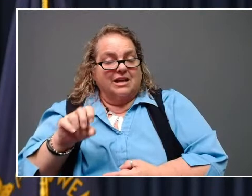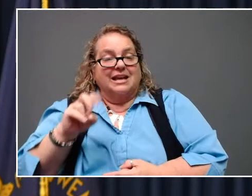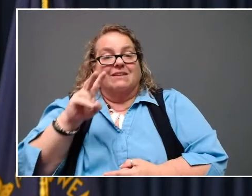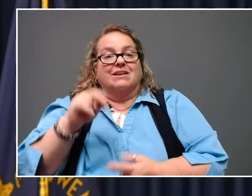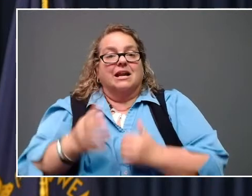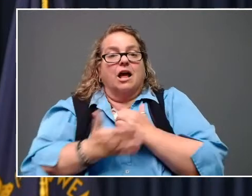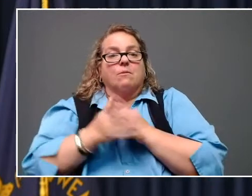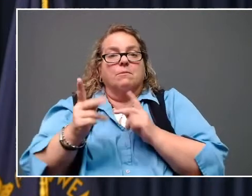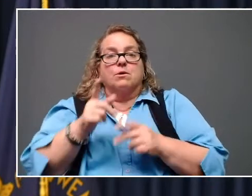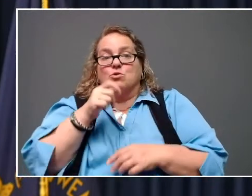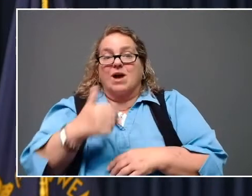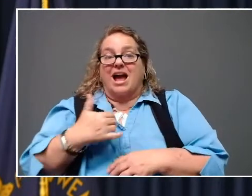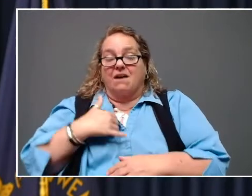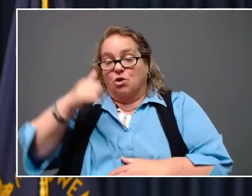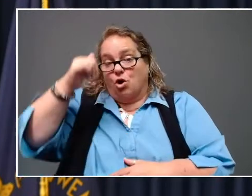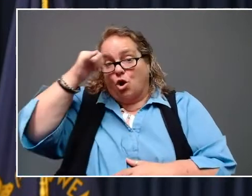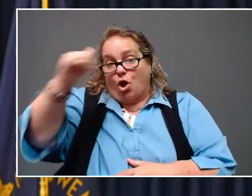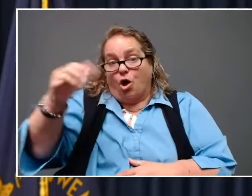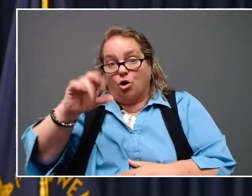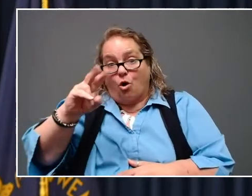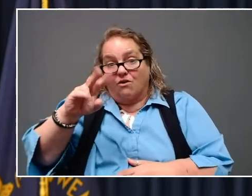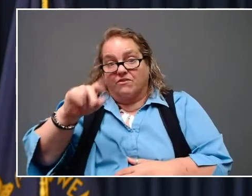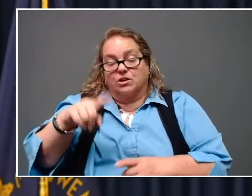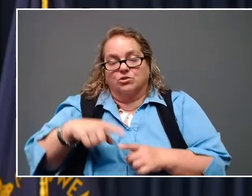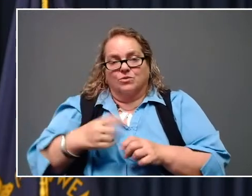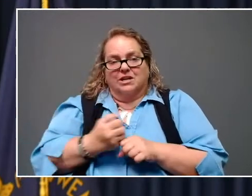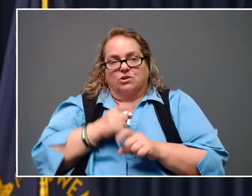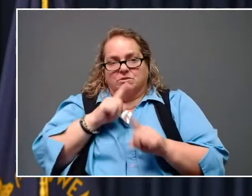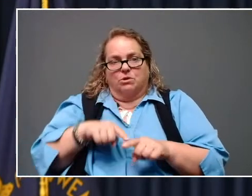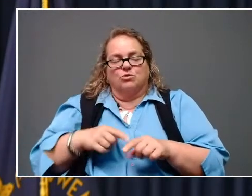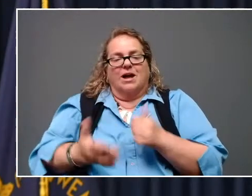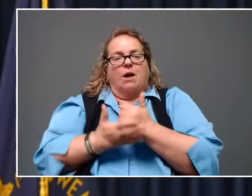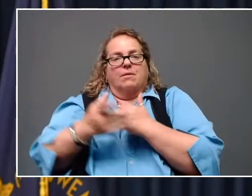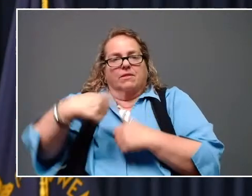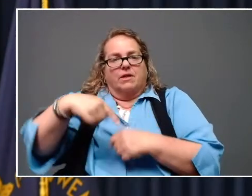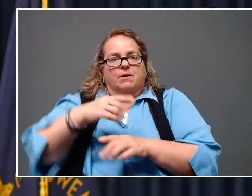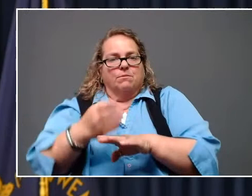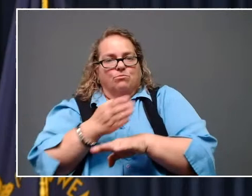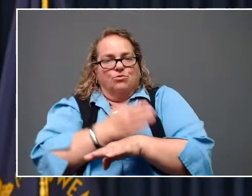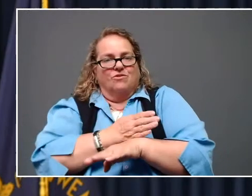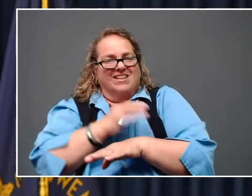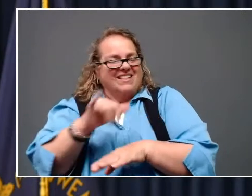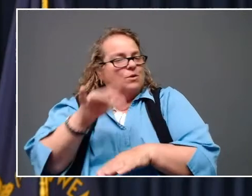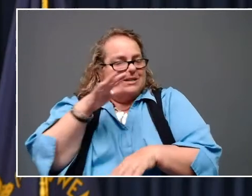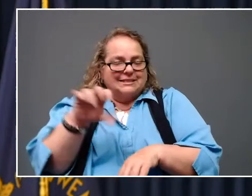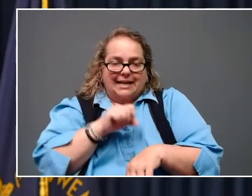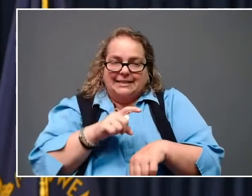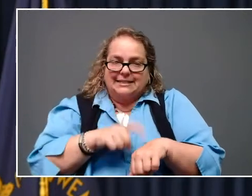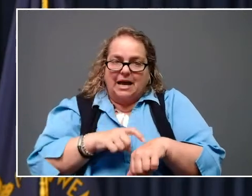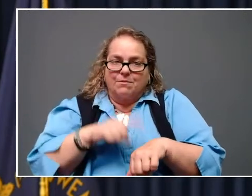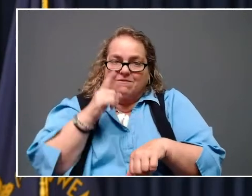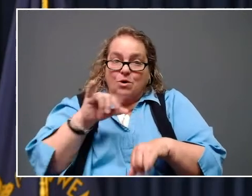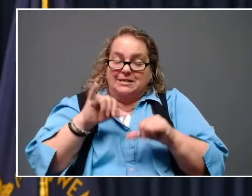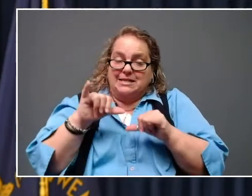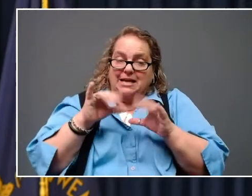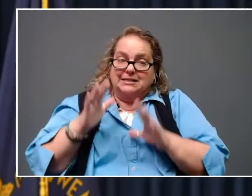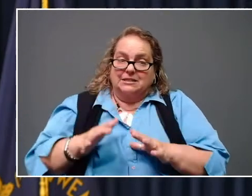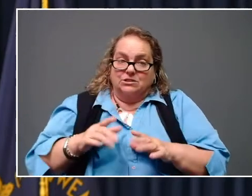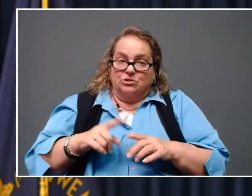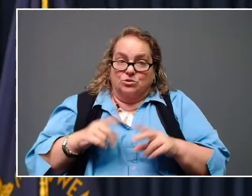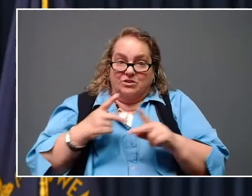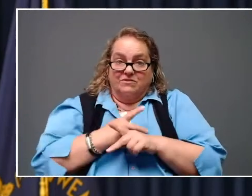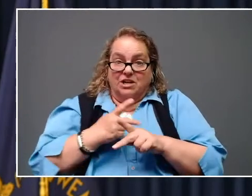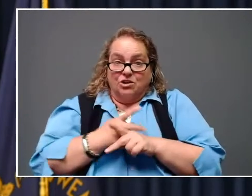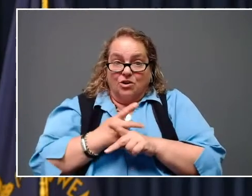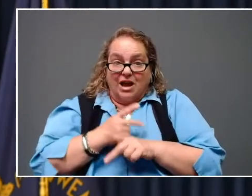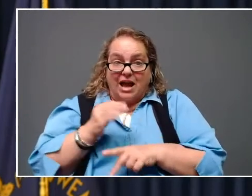long COVID generate a response that helps them to improve. All of this will take time for the scientists to figure out. But even though